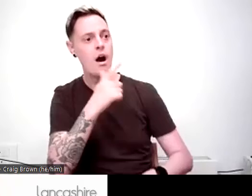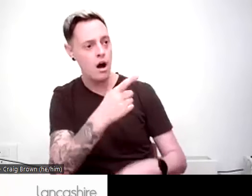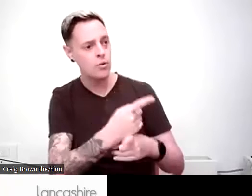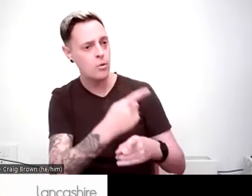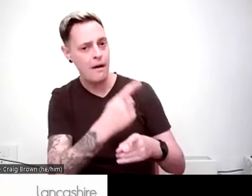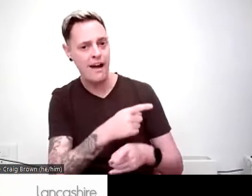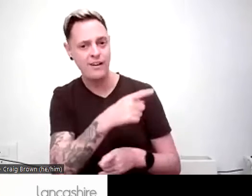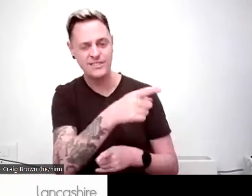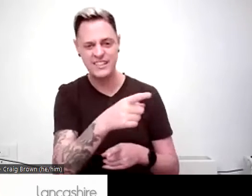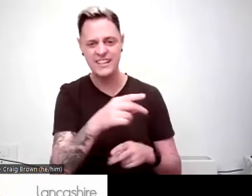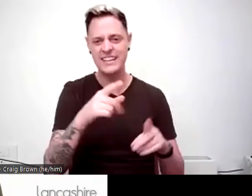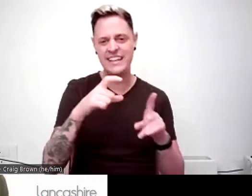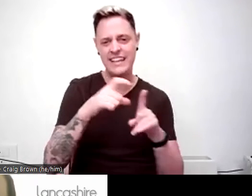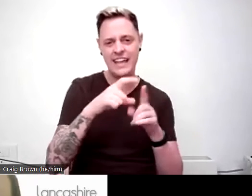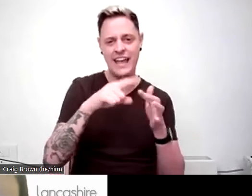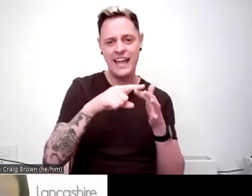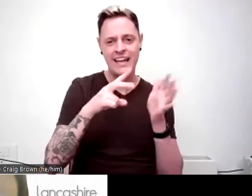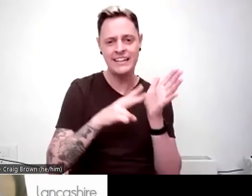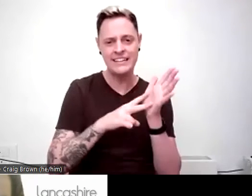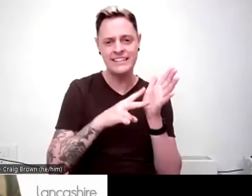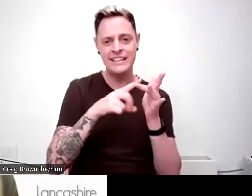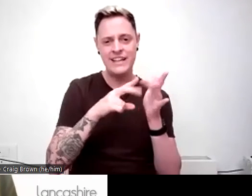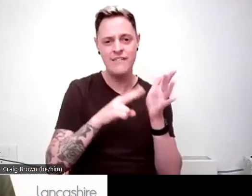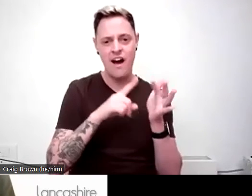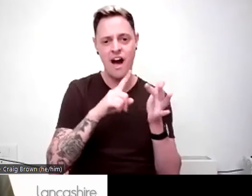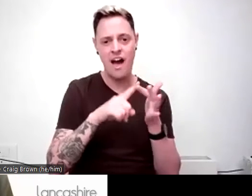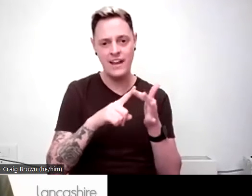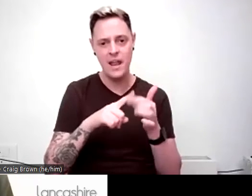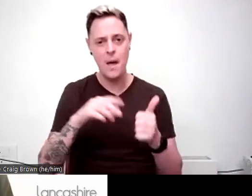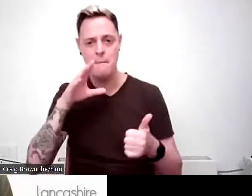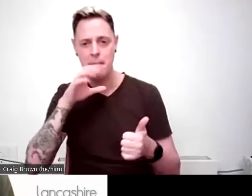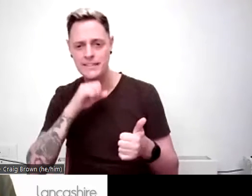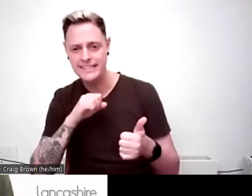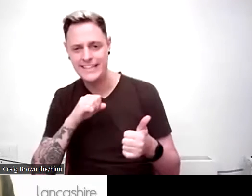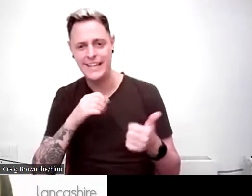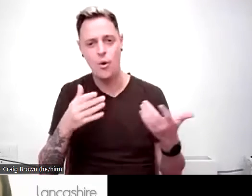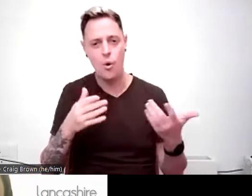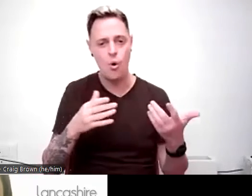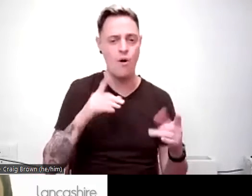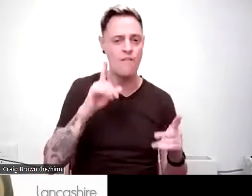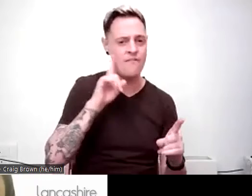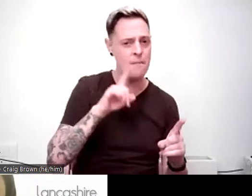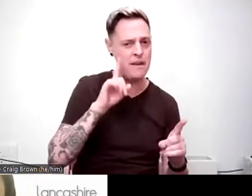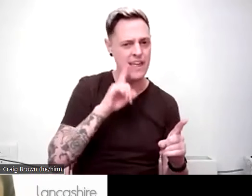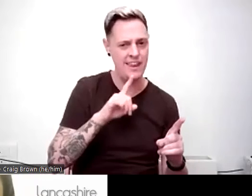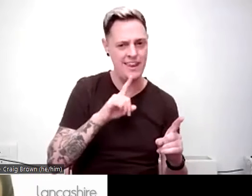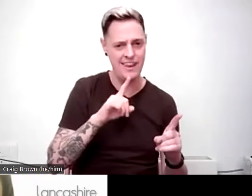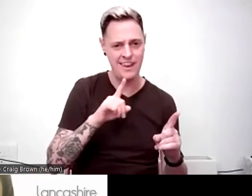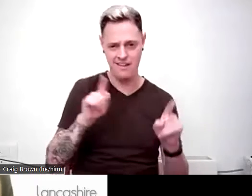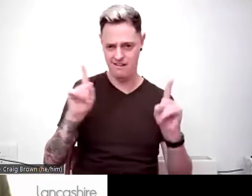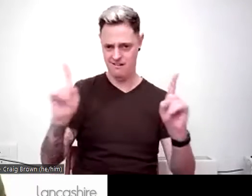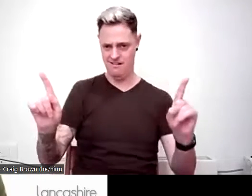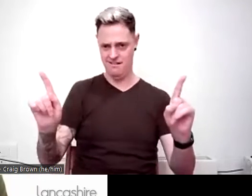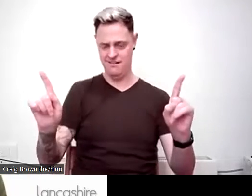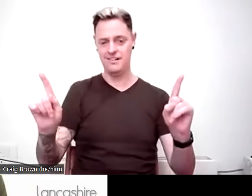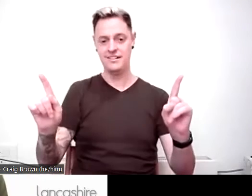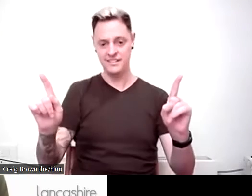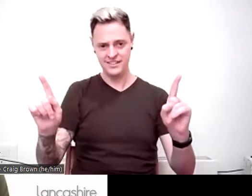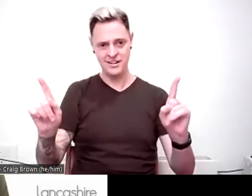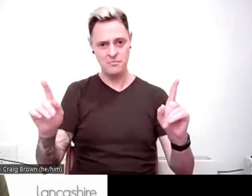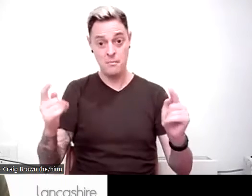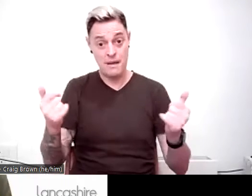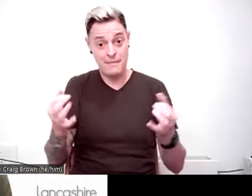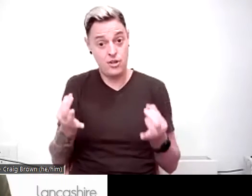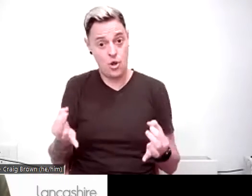the divine feminine and the divine masculine, and there's a little bit of, sometimes that's problematized in the way that it's explained in